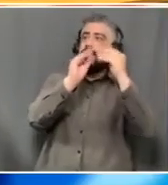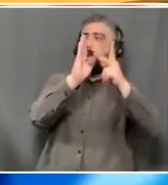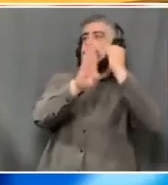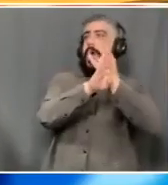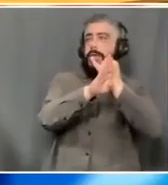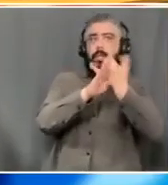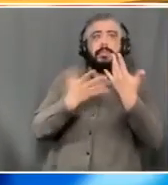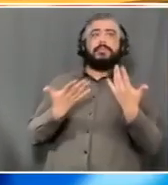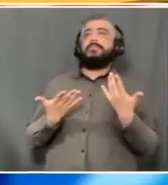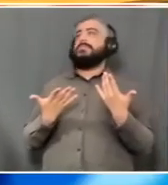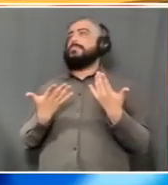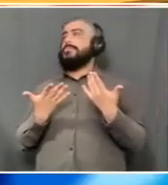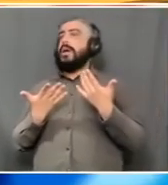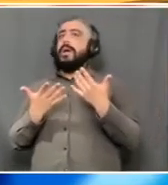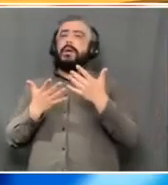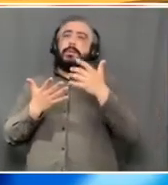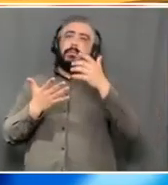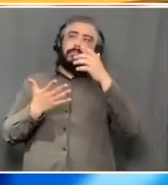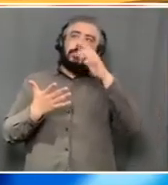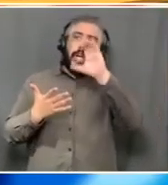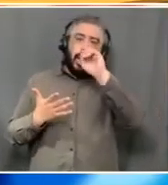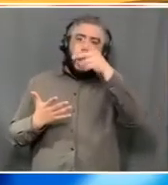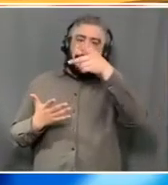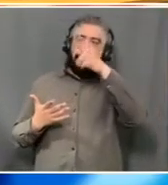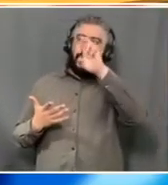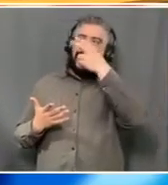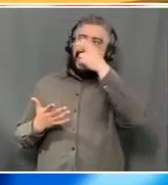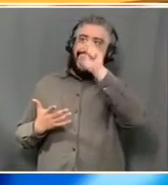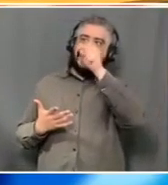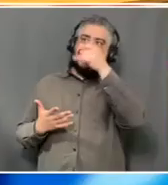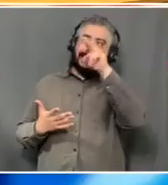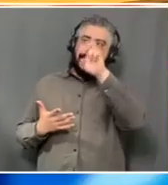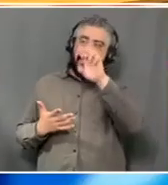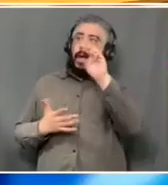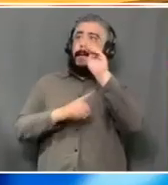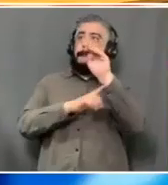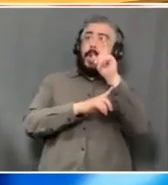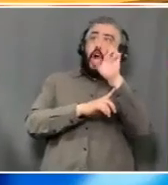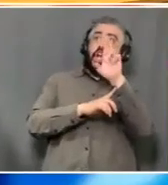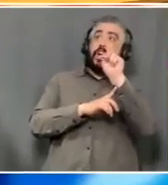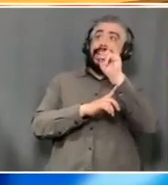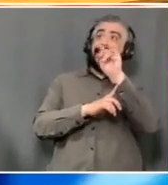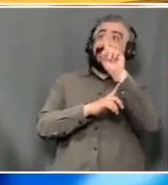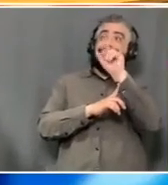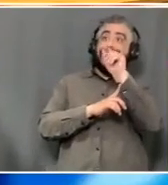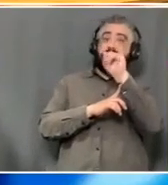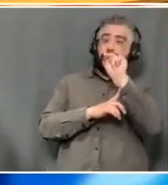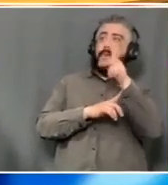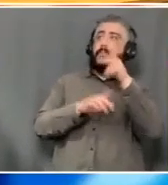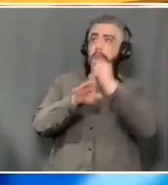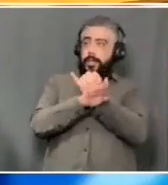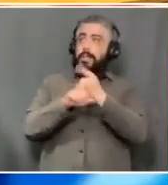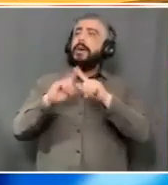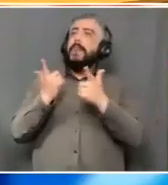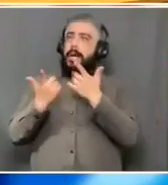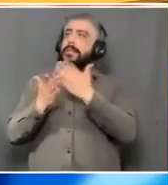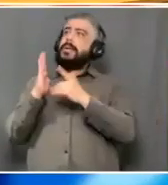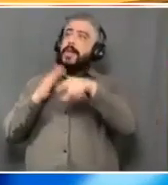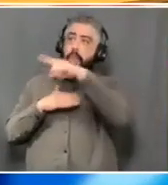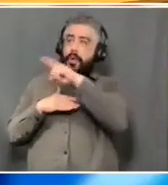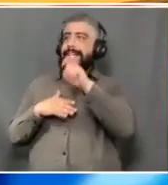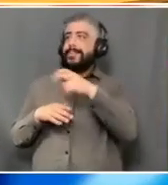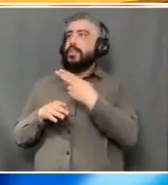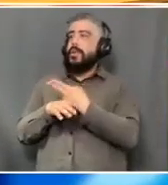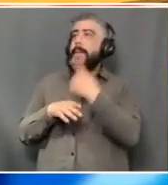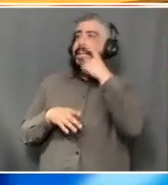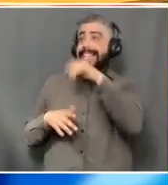comprehensive modernization projects, but also certain technologies are also required to be capitalized because they have a useful life of more than a year,